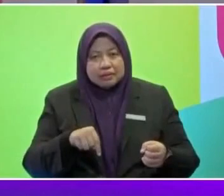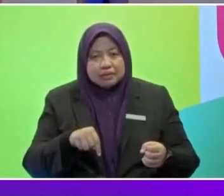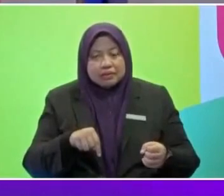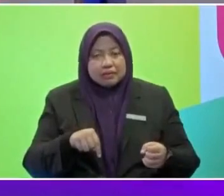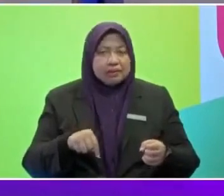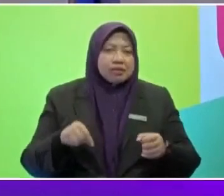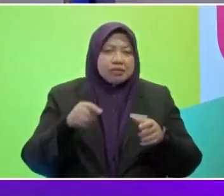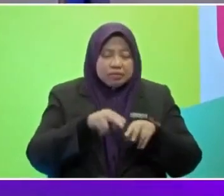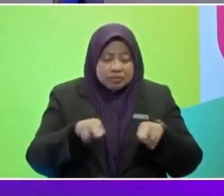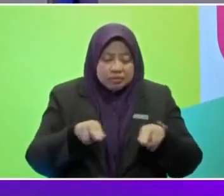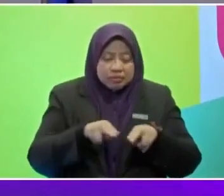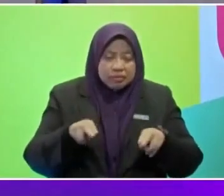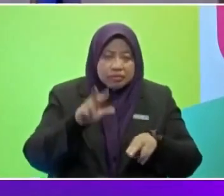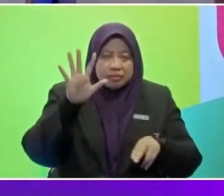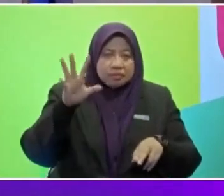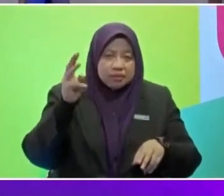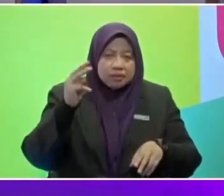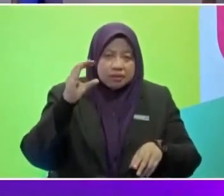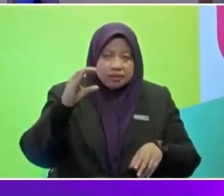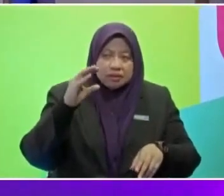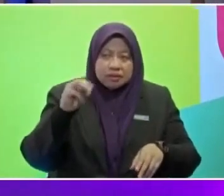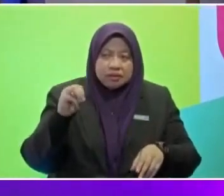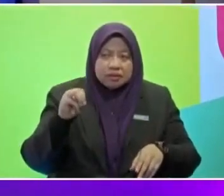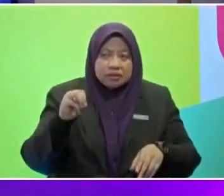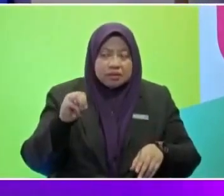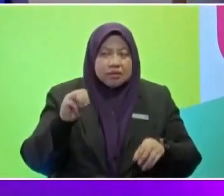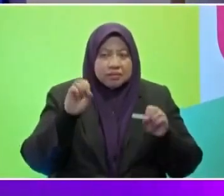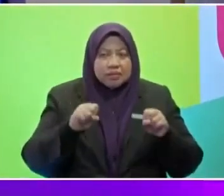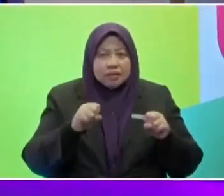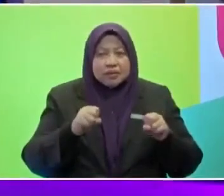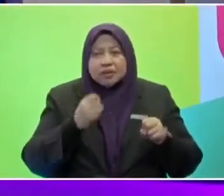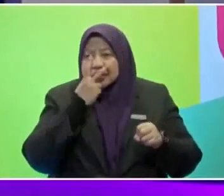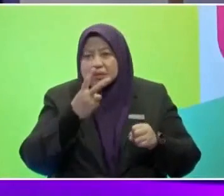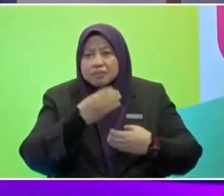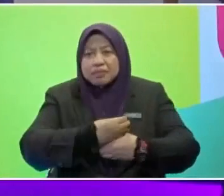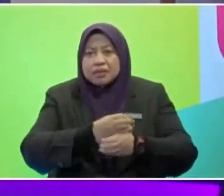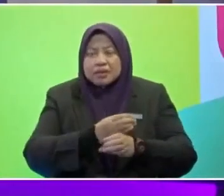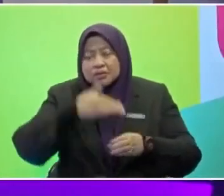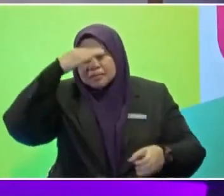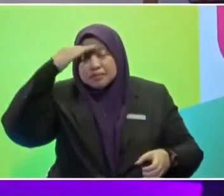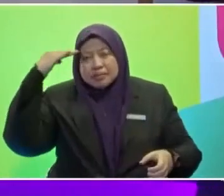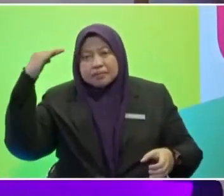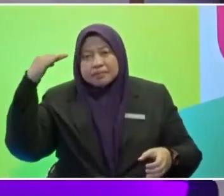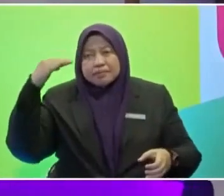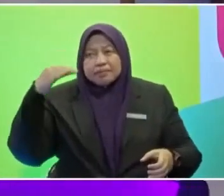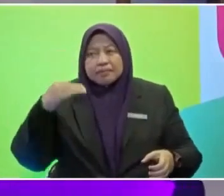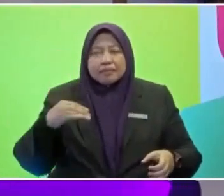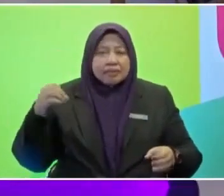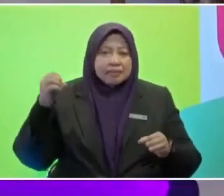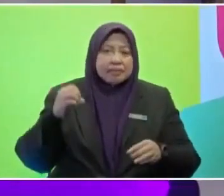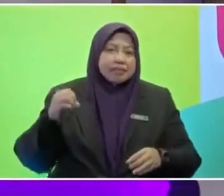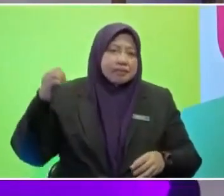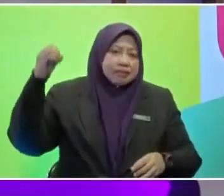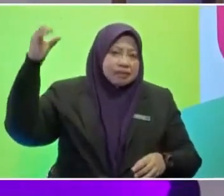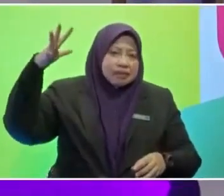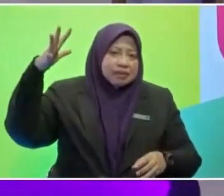look at the size of the shadow, yeah? All right, for this first experiment, the light source and the